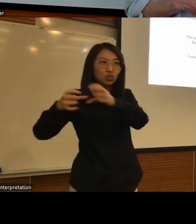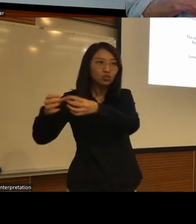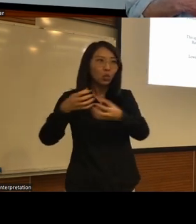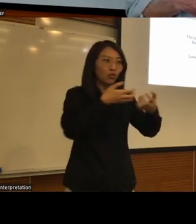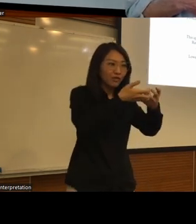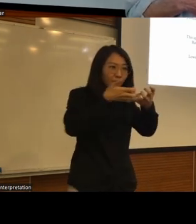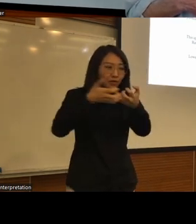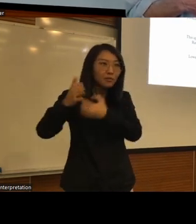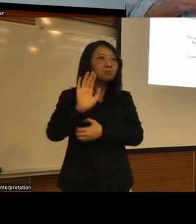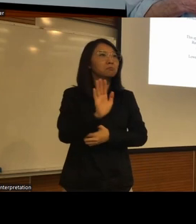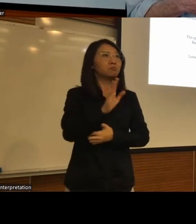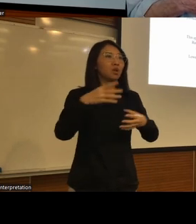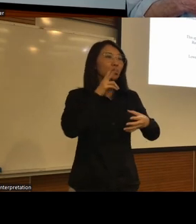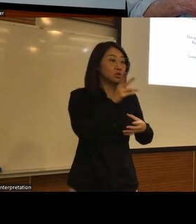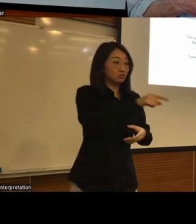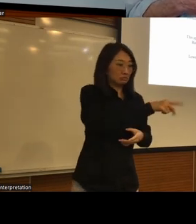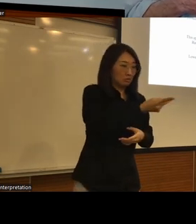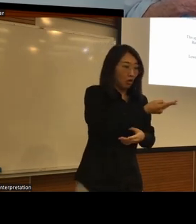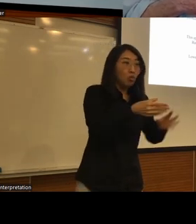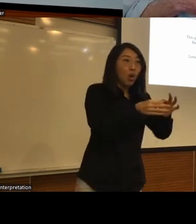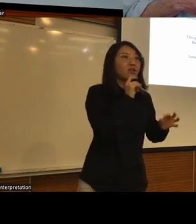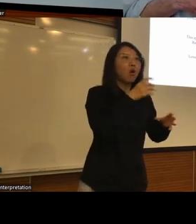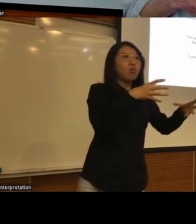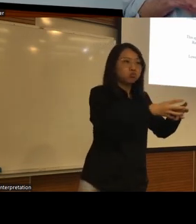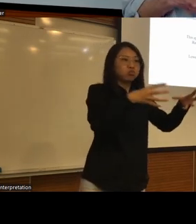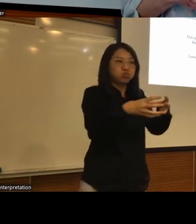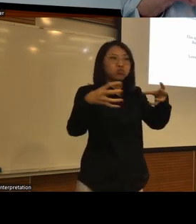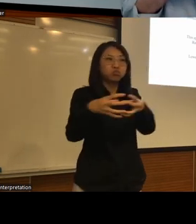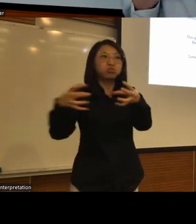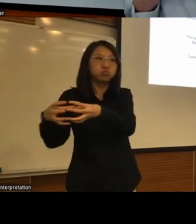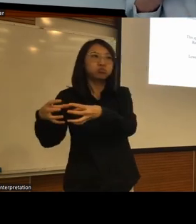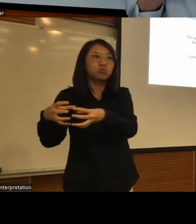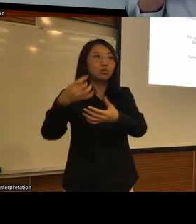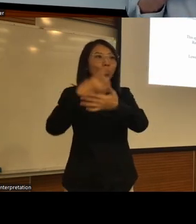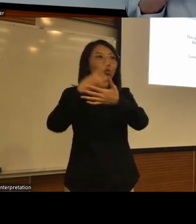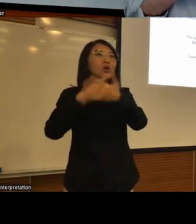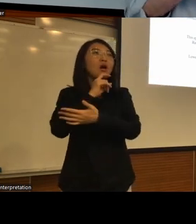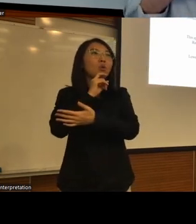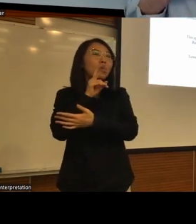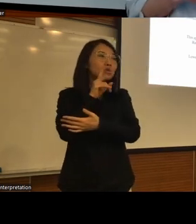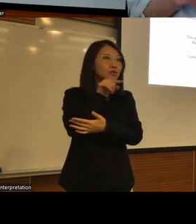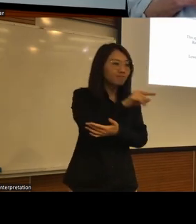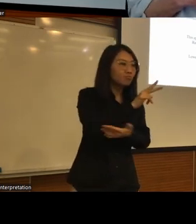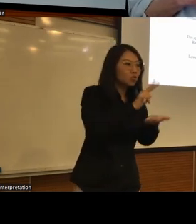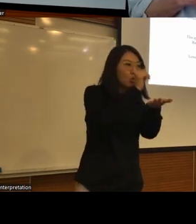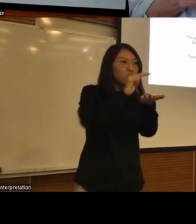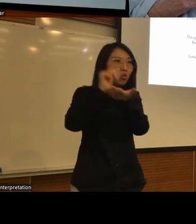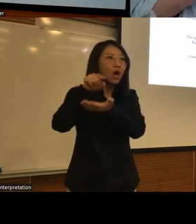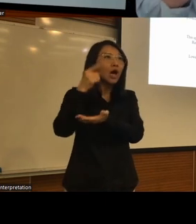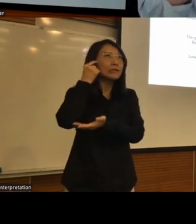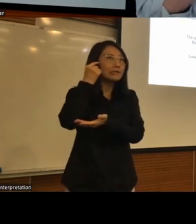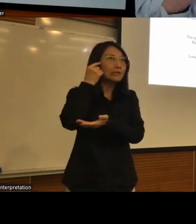refers to schemata, which makes it possible to have chunks, each of which represents a lot of knowledge,